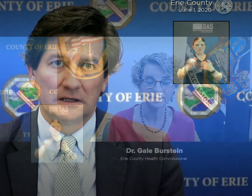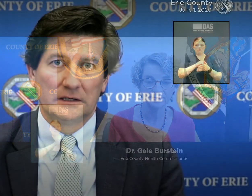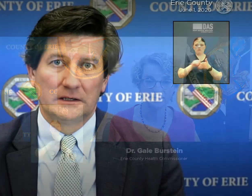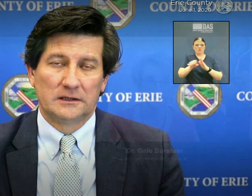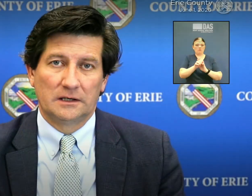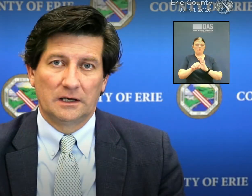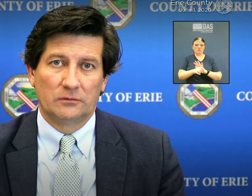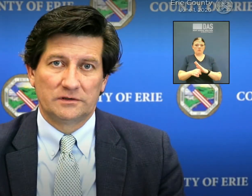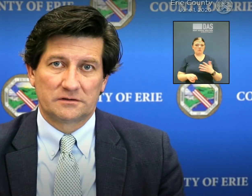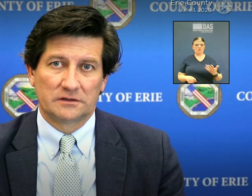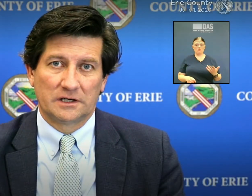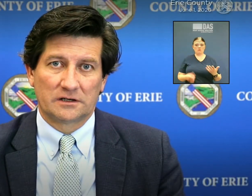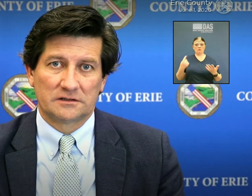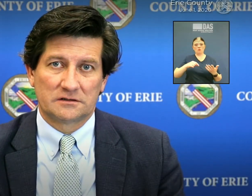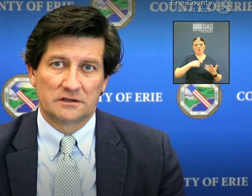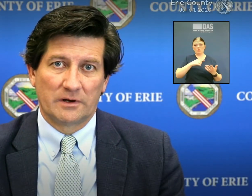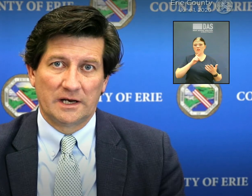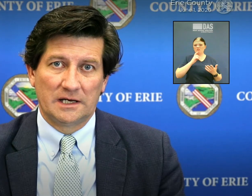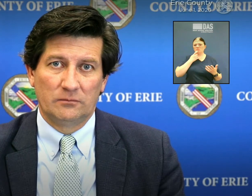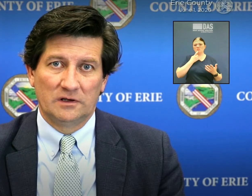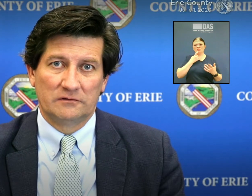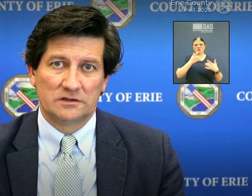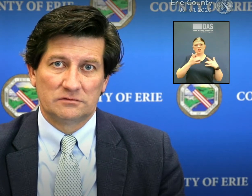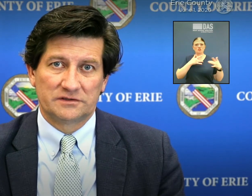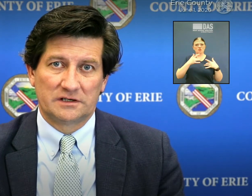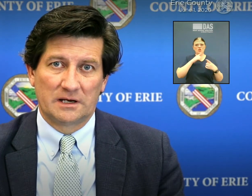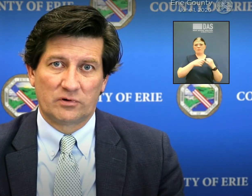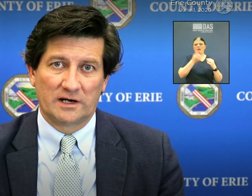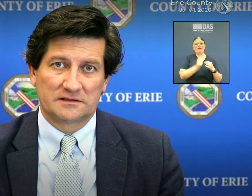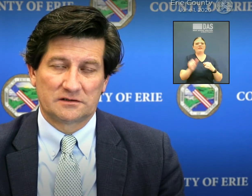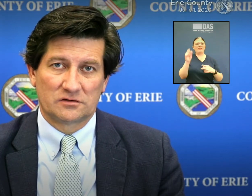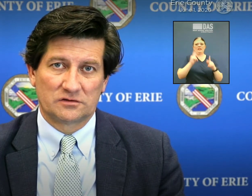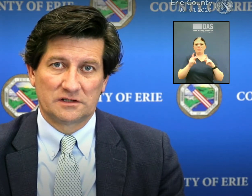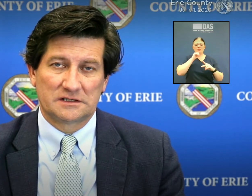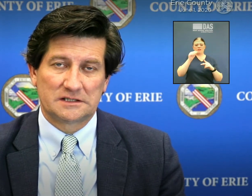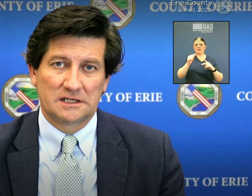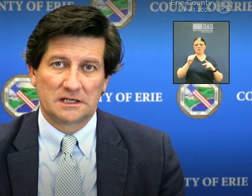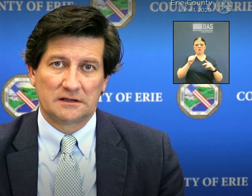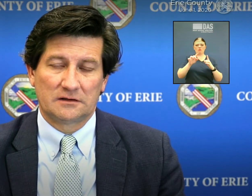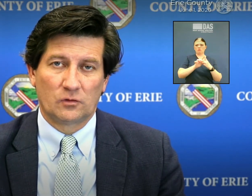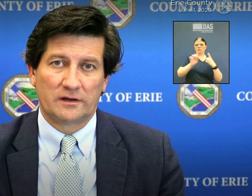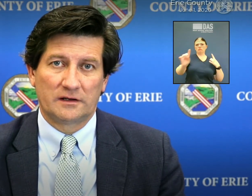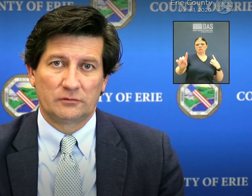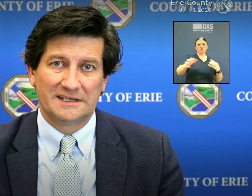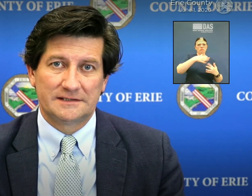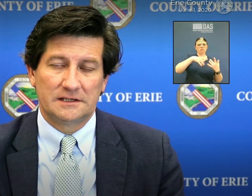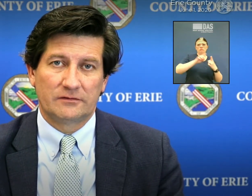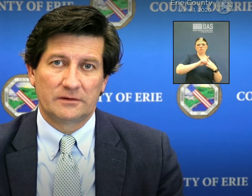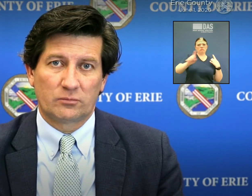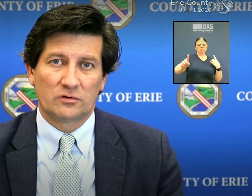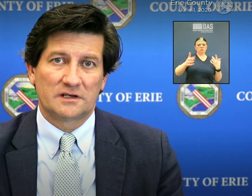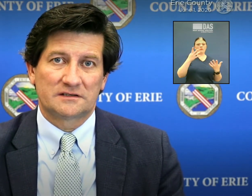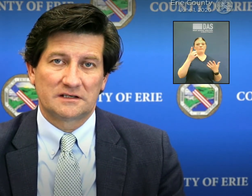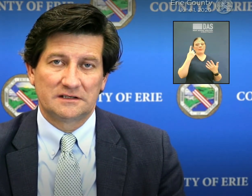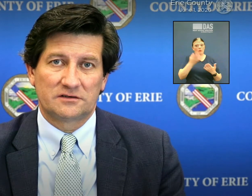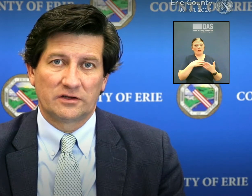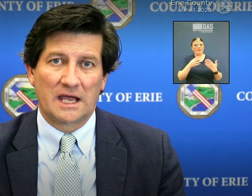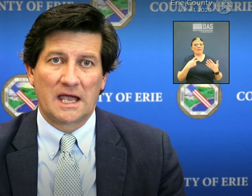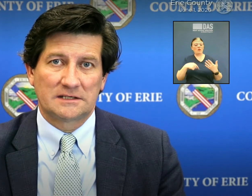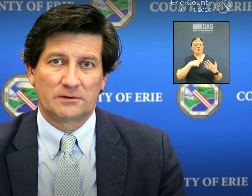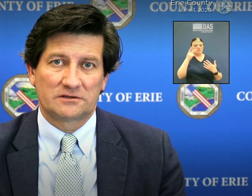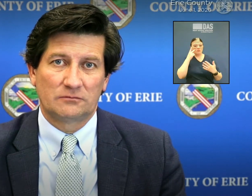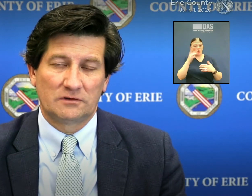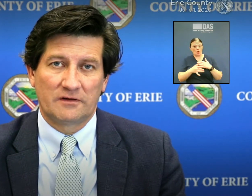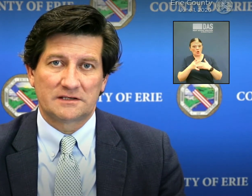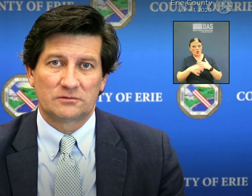State. We certainly are concerned about any individuals that are not practicing social distancing. I think the one thing we did see from that protest, at least early